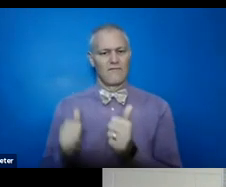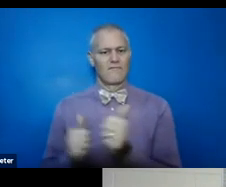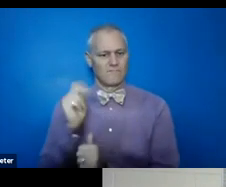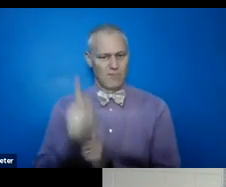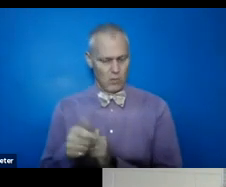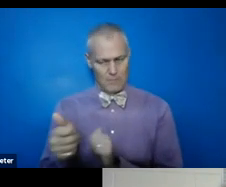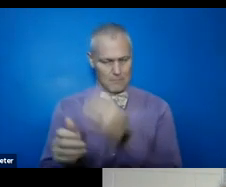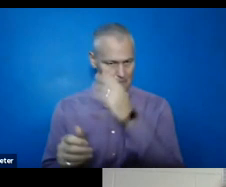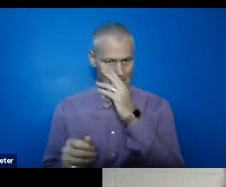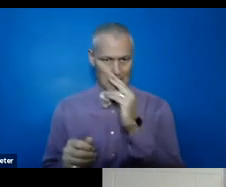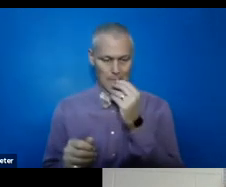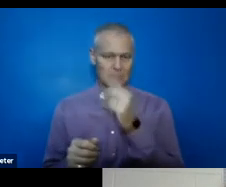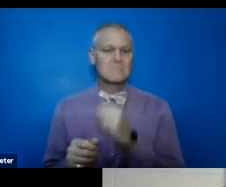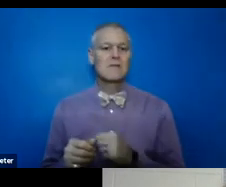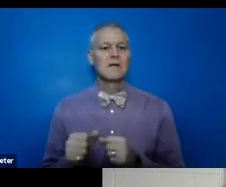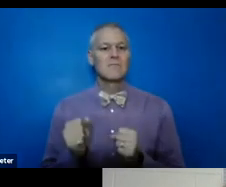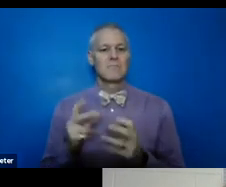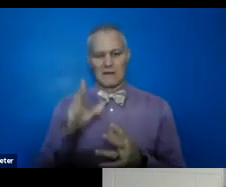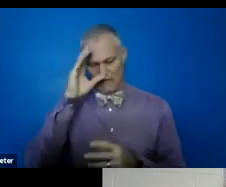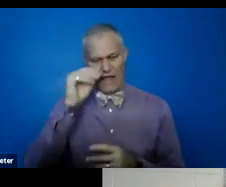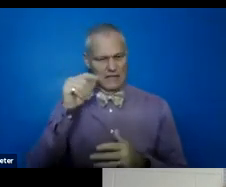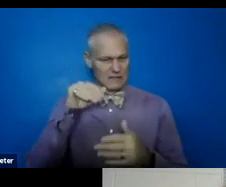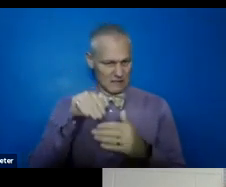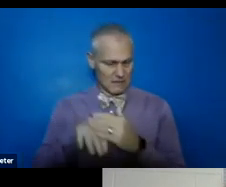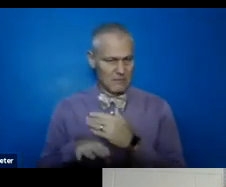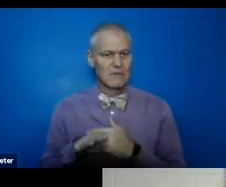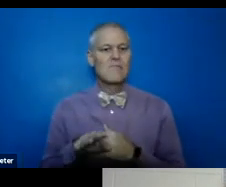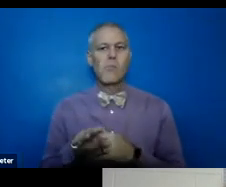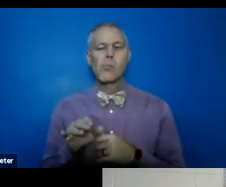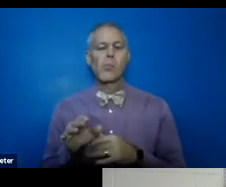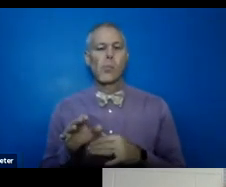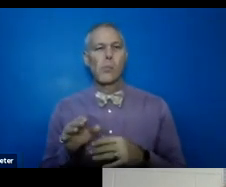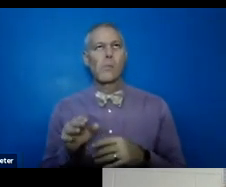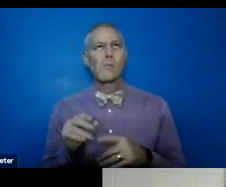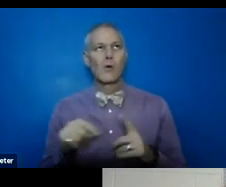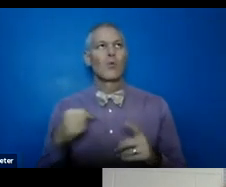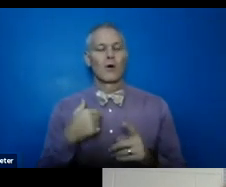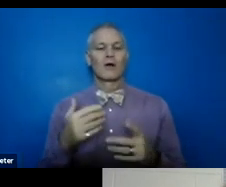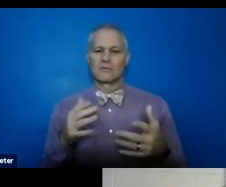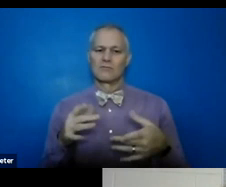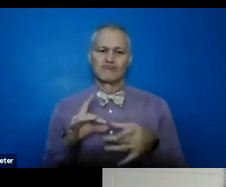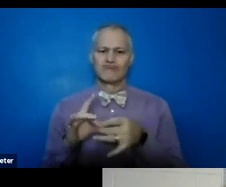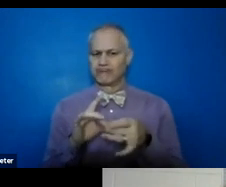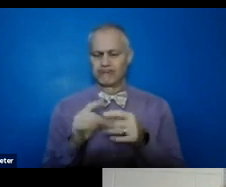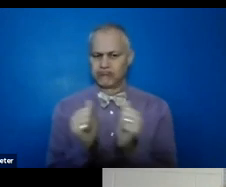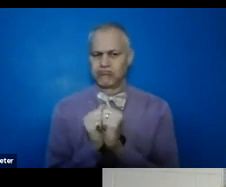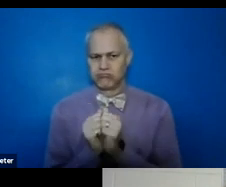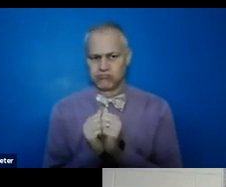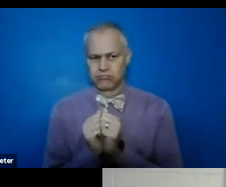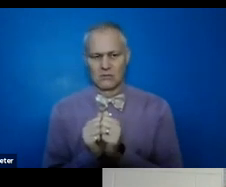we do, well, a lot of my guys just come in, but he also does, like I said, we're close knit around here. So we